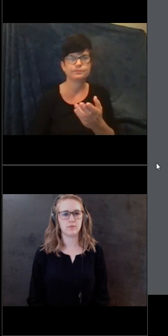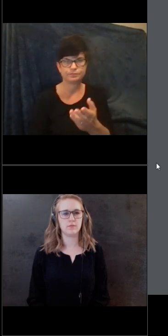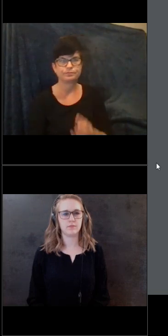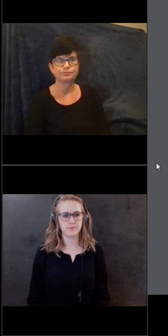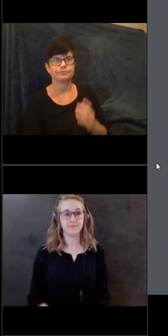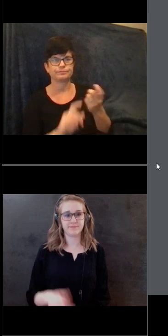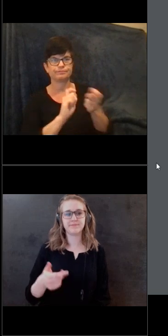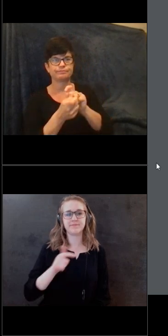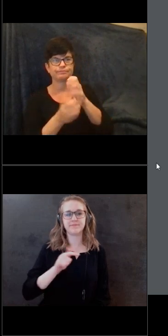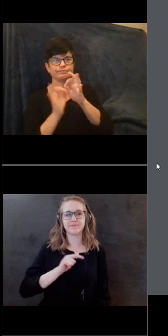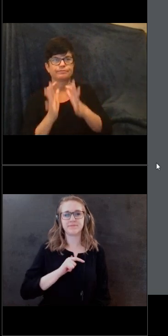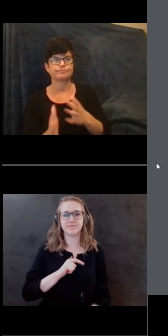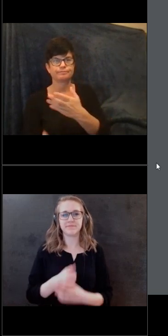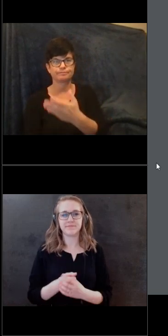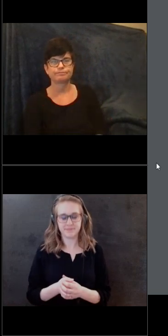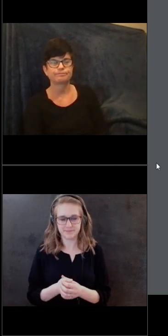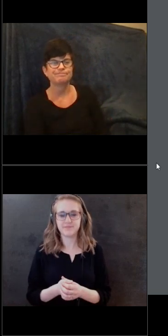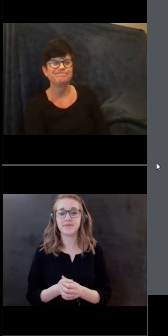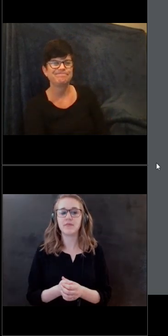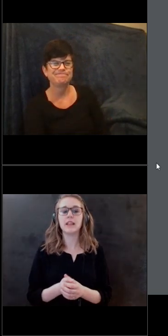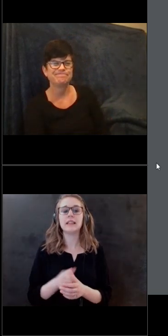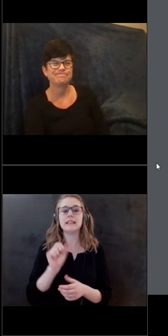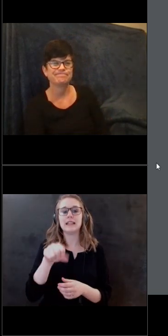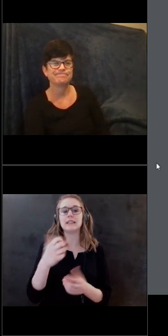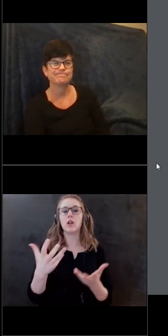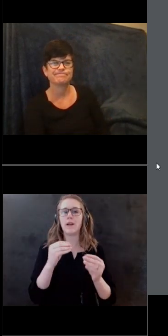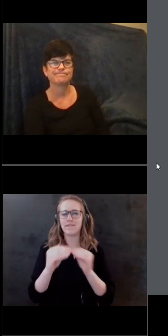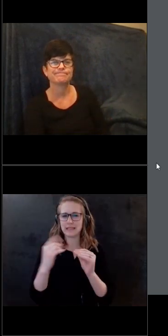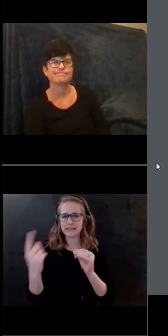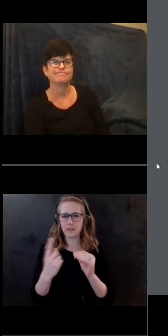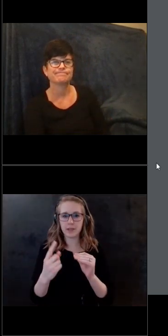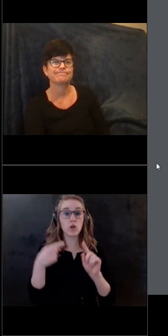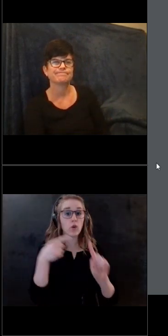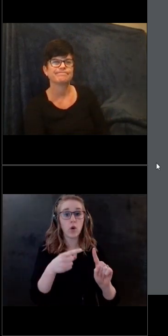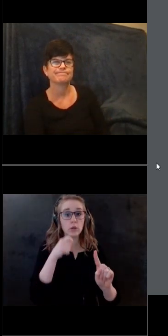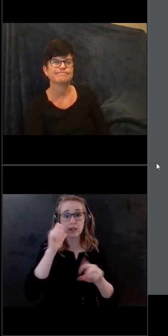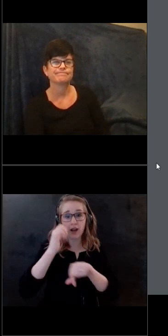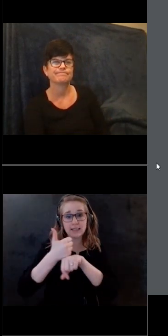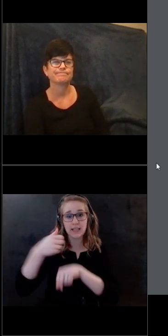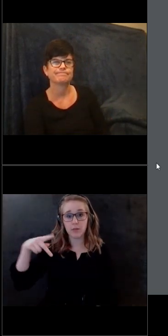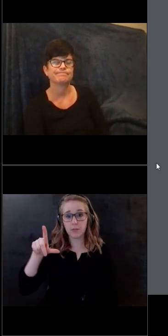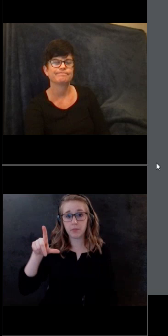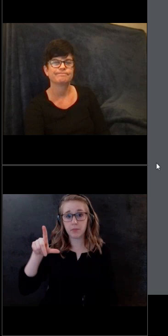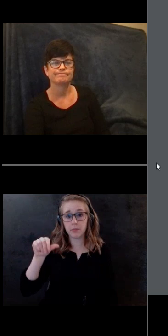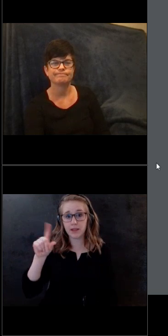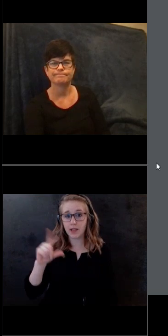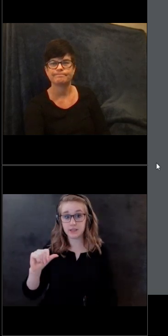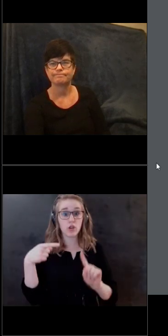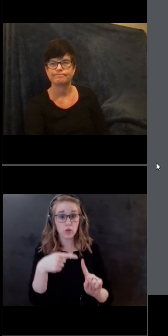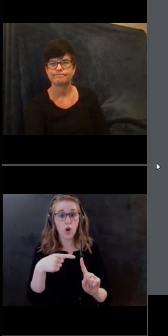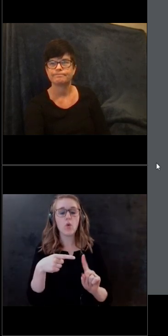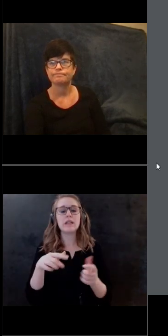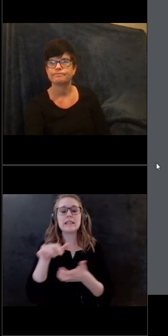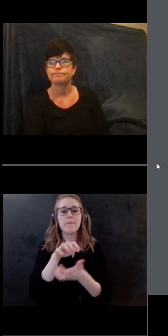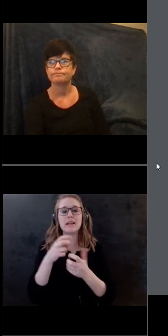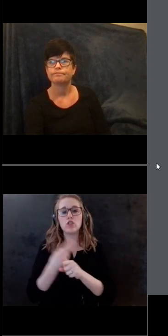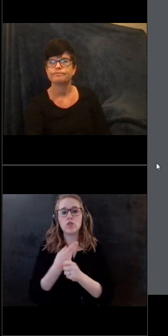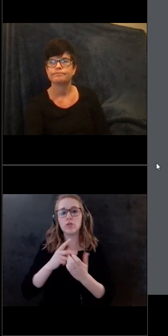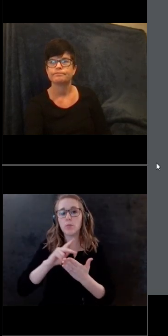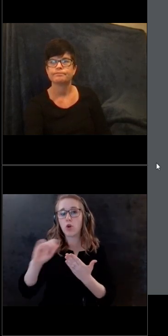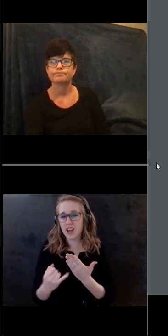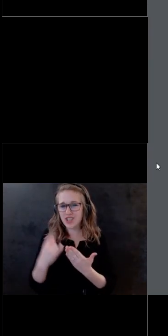correct something. The goal was not for a plaza to be built. The goal was for the mixed-use project, and I think